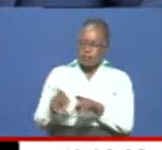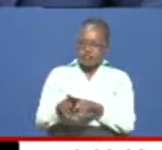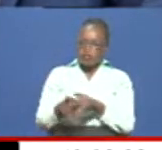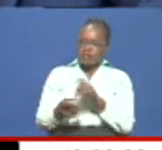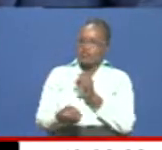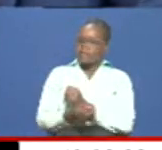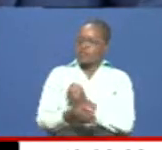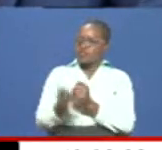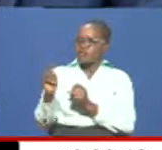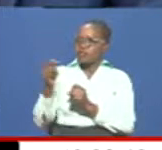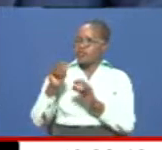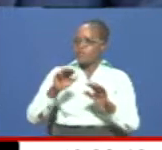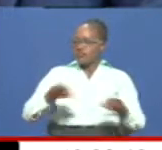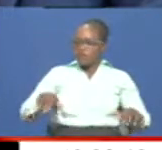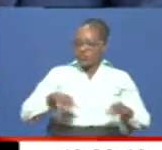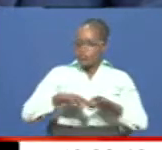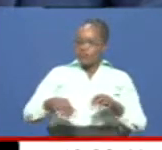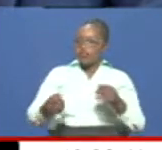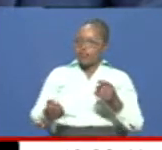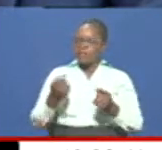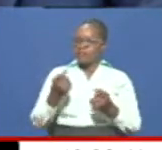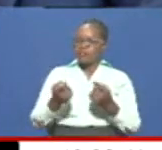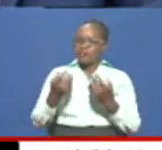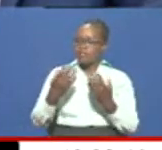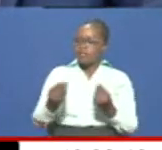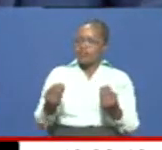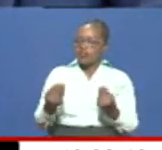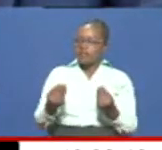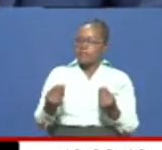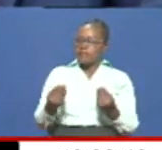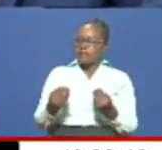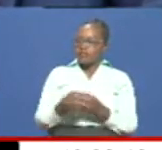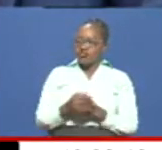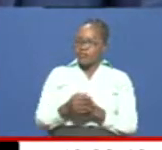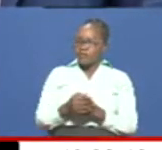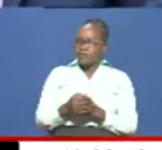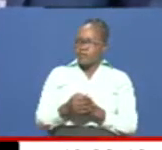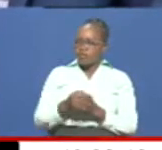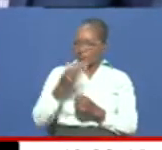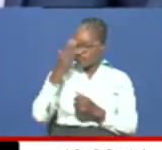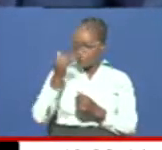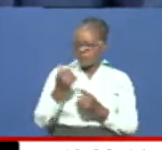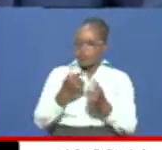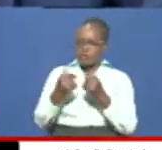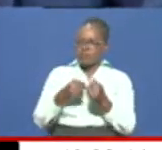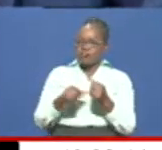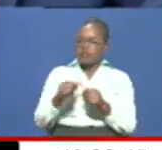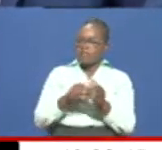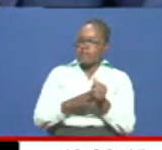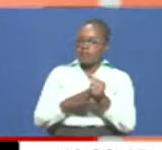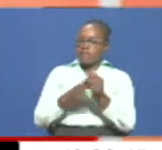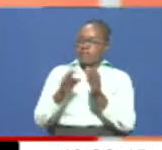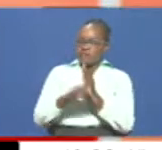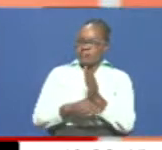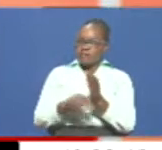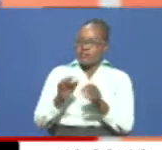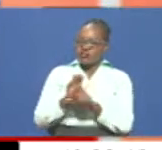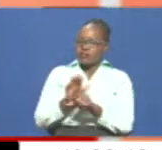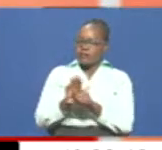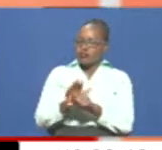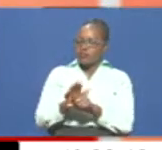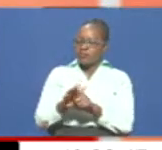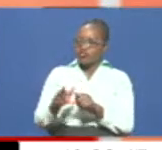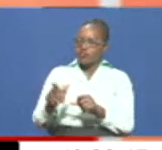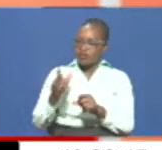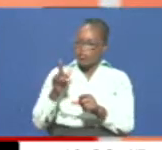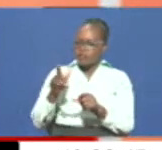the Kenya Swimming matter is a simple one in terms of moving forward, because we are talking of its leadership and not its legal status, which again is a